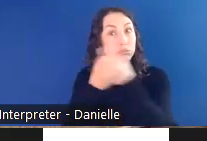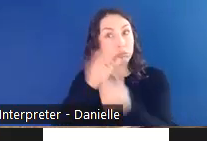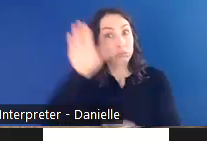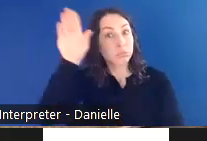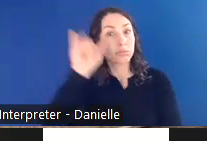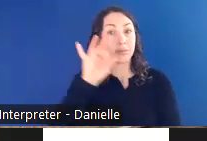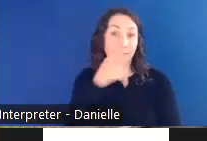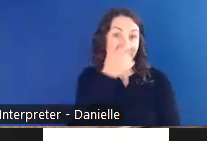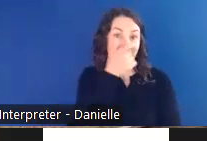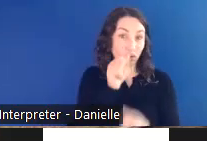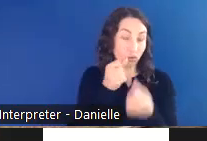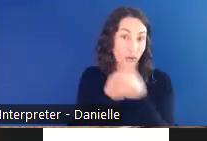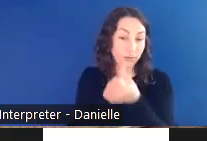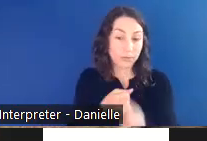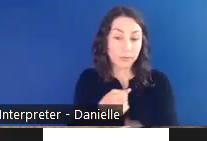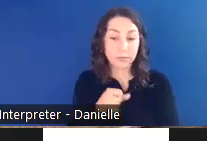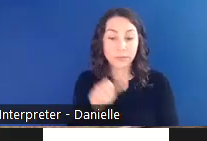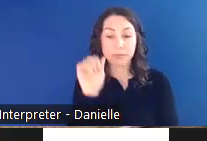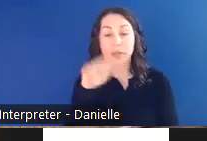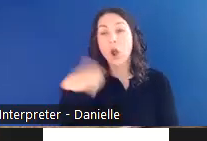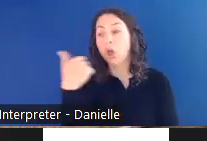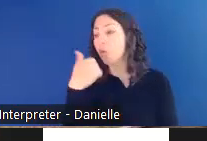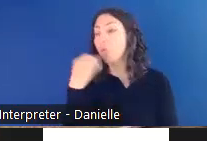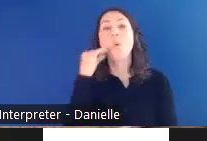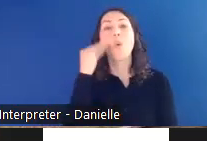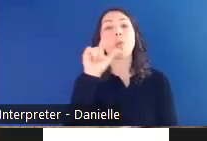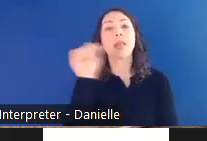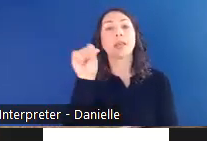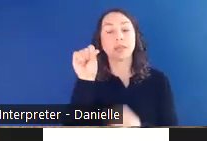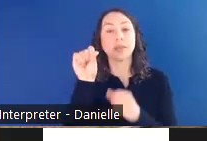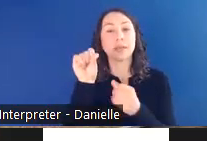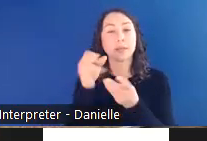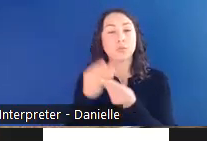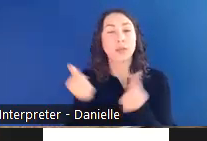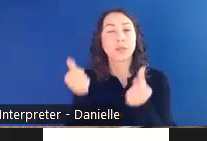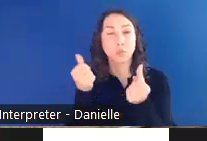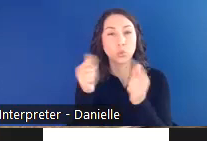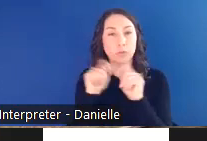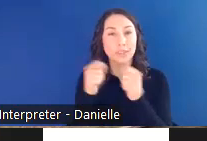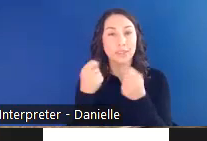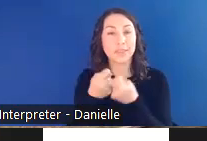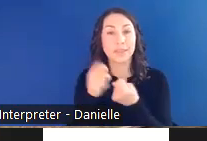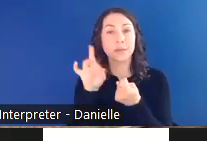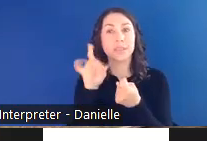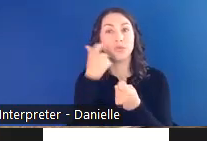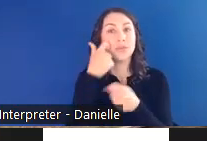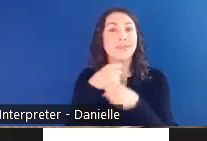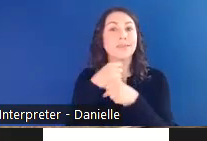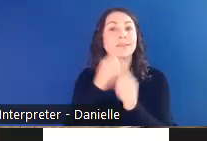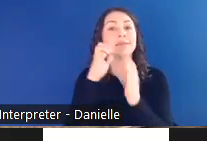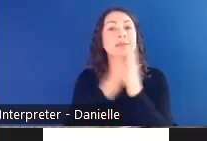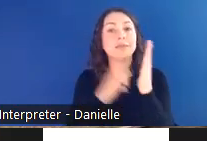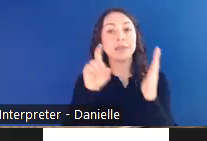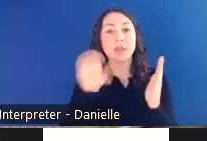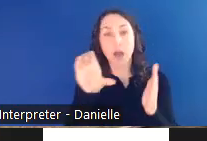in. The other thing is I know our homelessness resolution team recently created a document that very